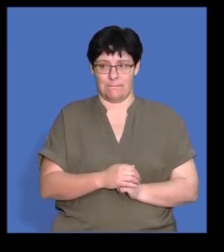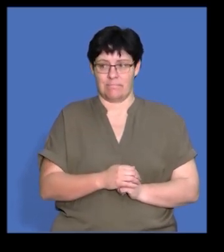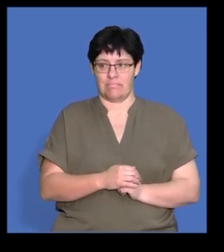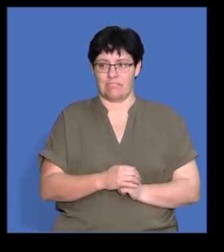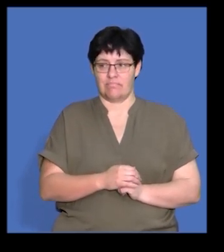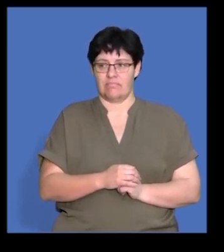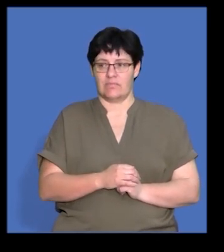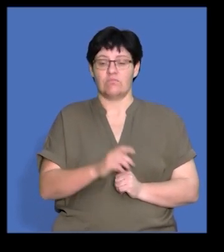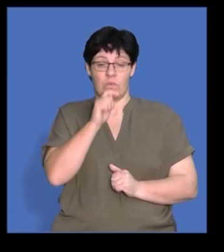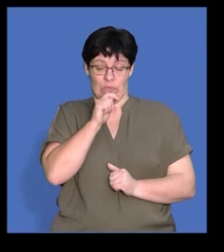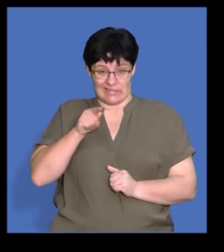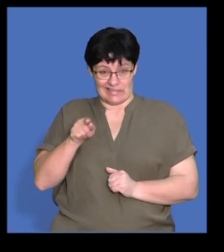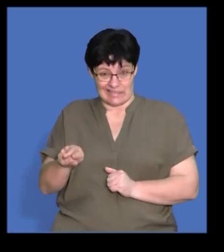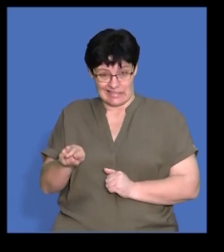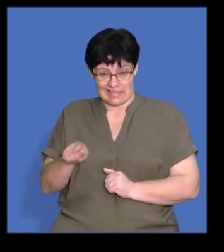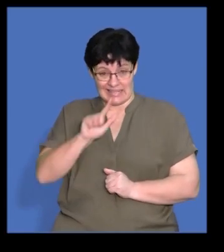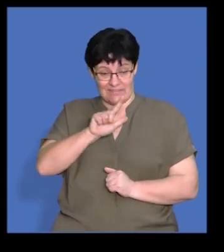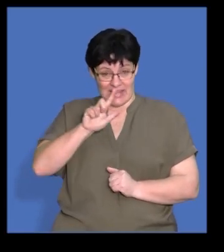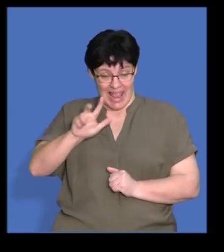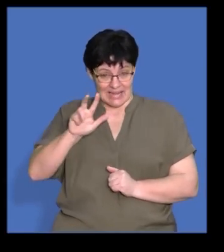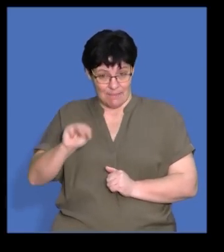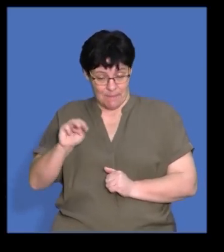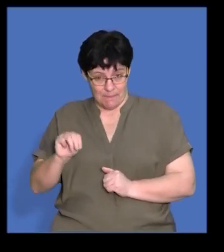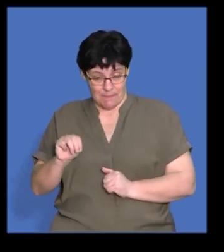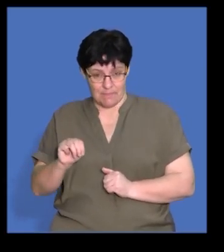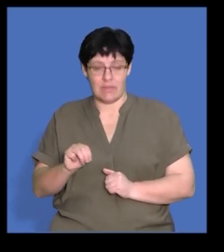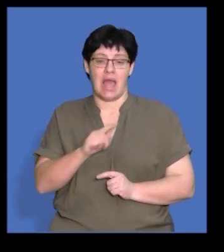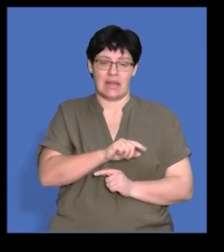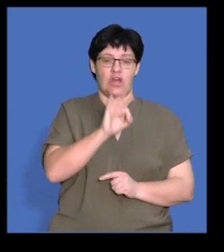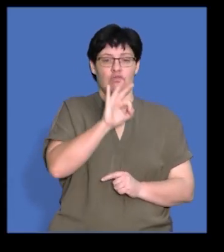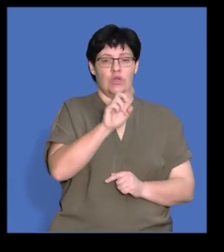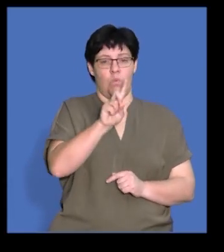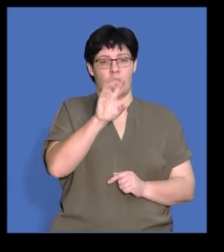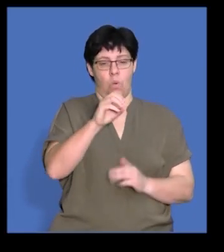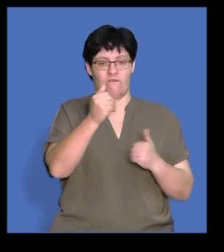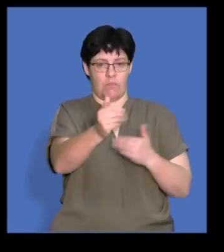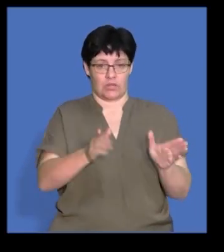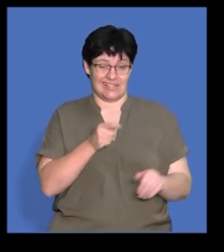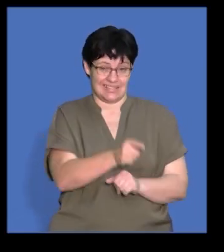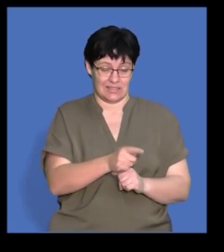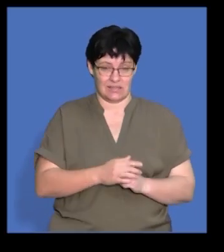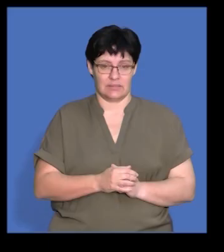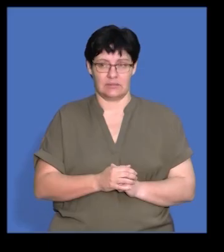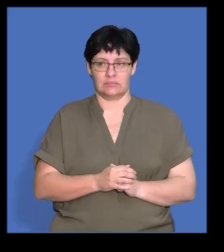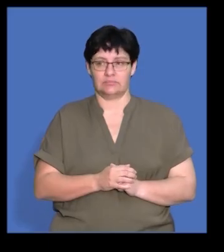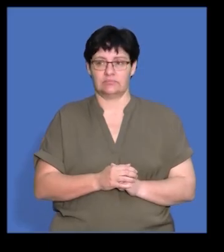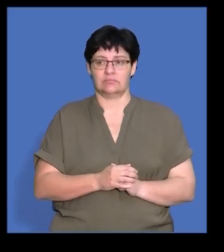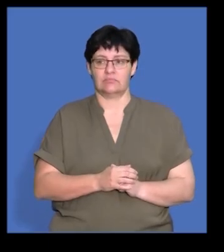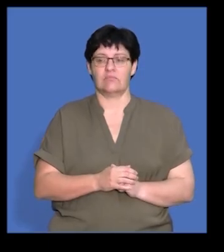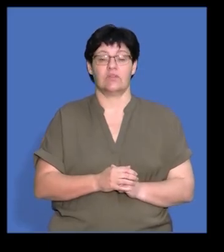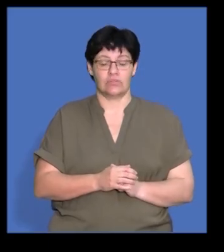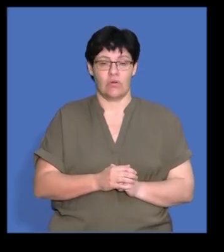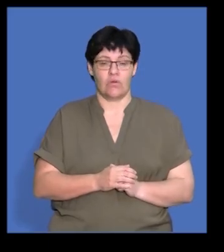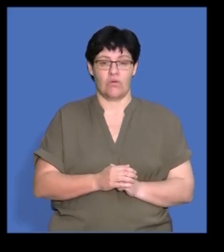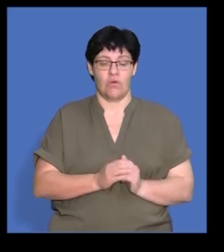I'm going to be using that value, and I'm going to be using my 310. So let's go to the calculation. My